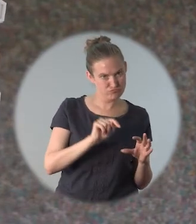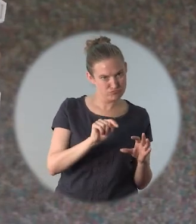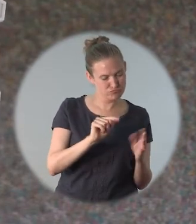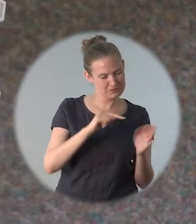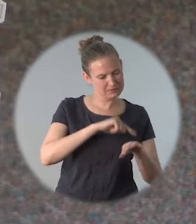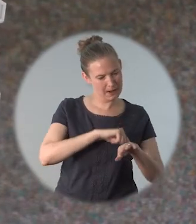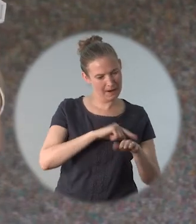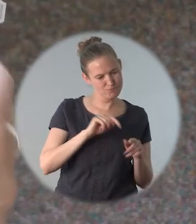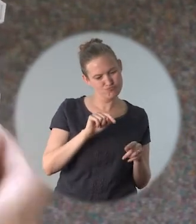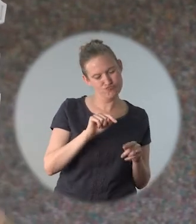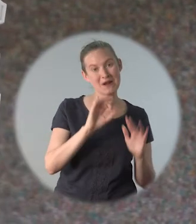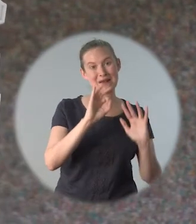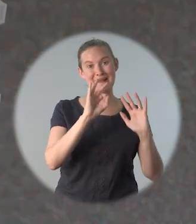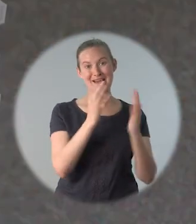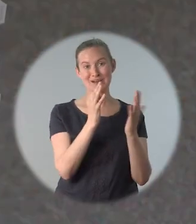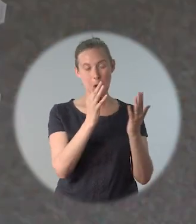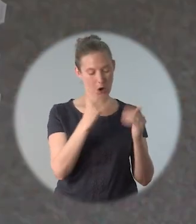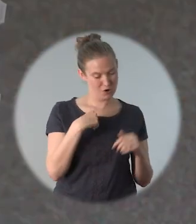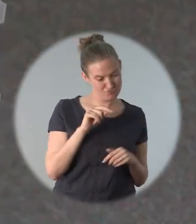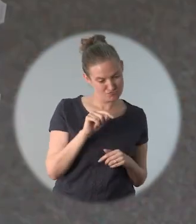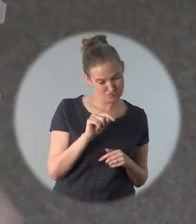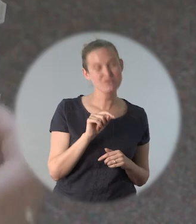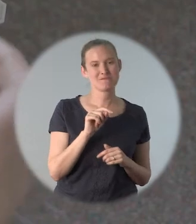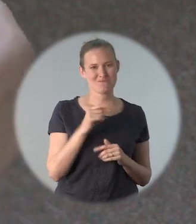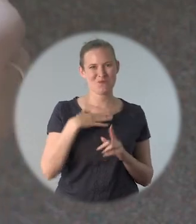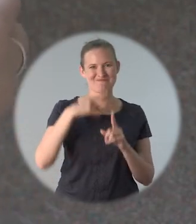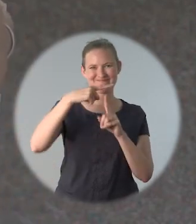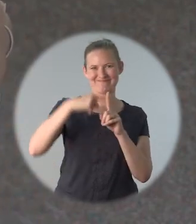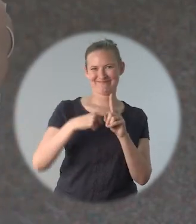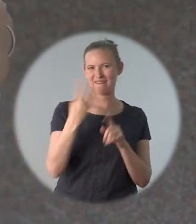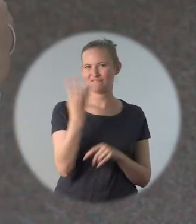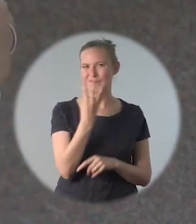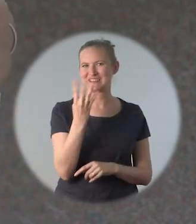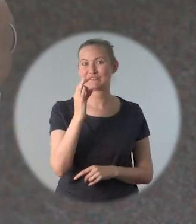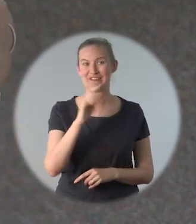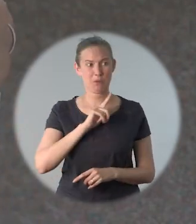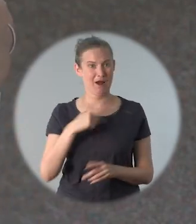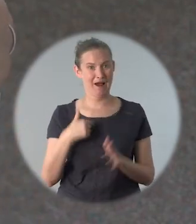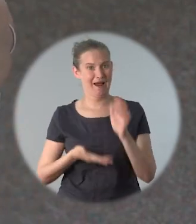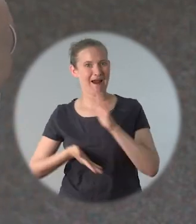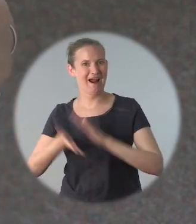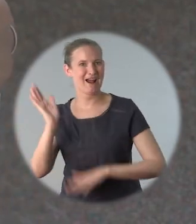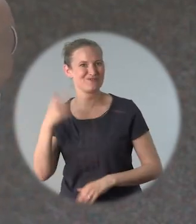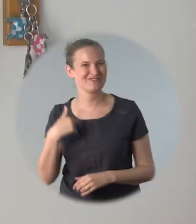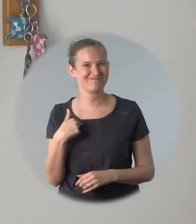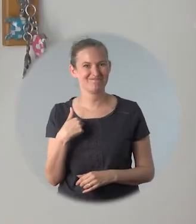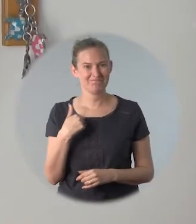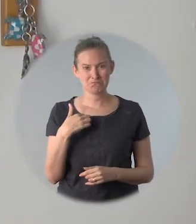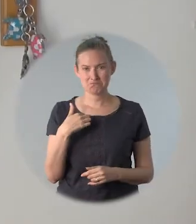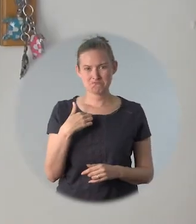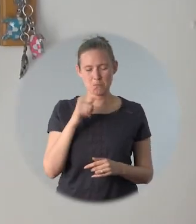up or down arrows. I'm going to say that at 8 o'clock the temperature of the house can be just 14 degrees